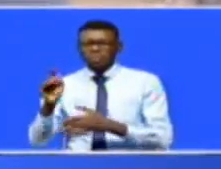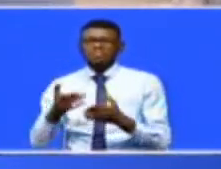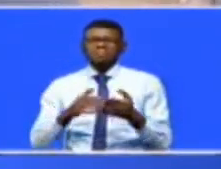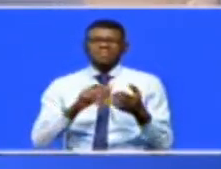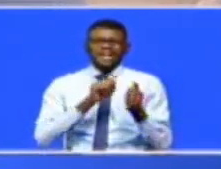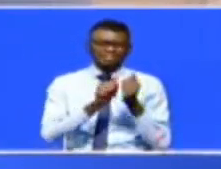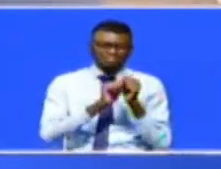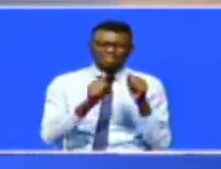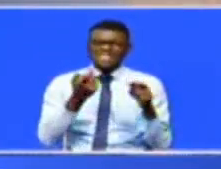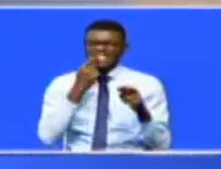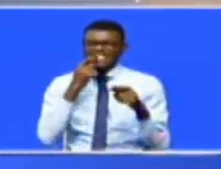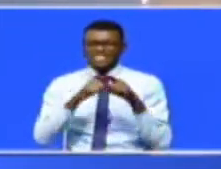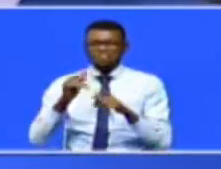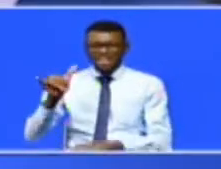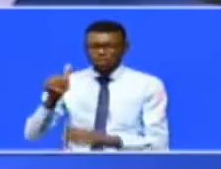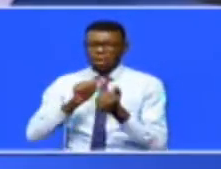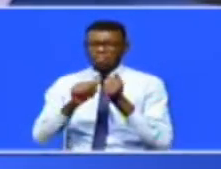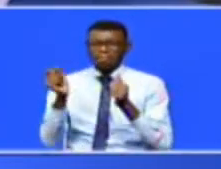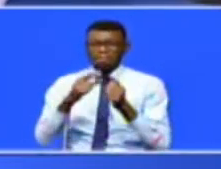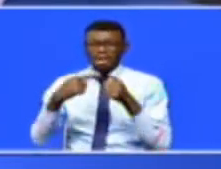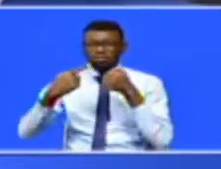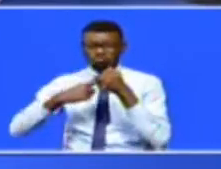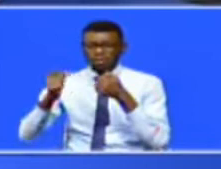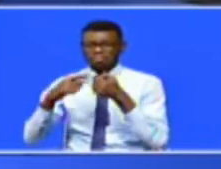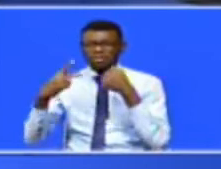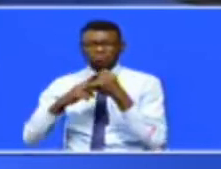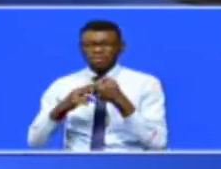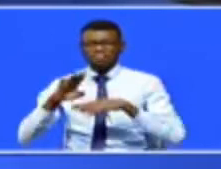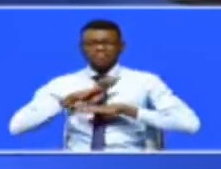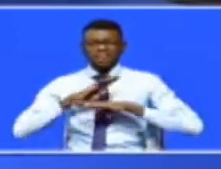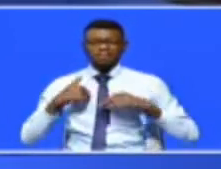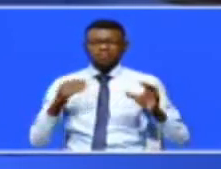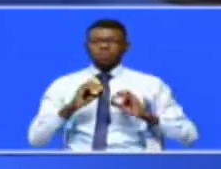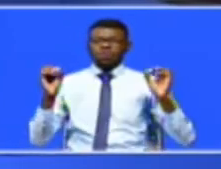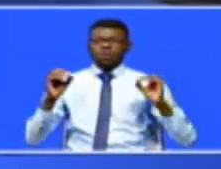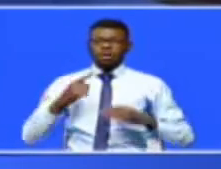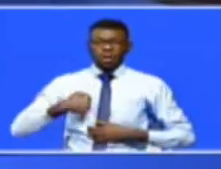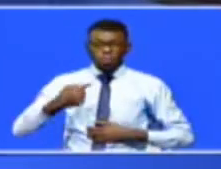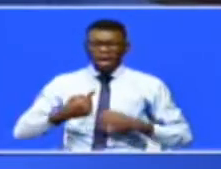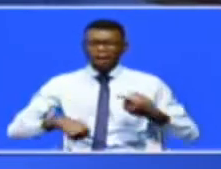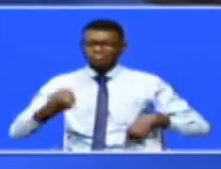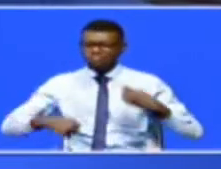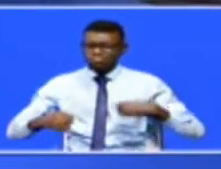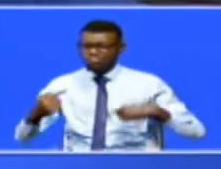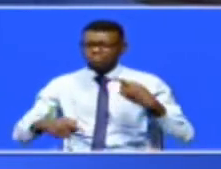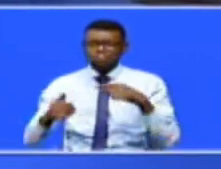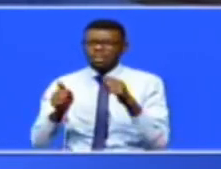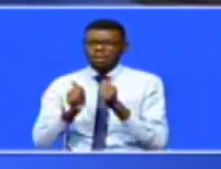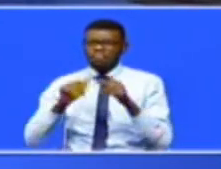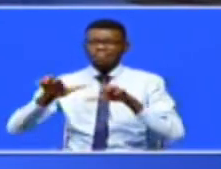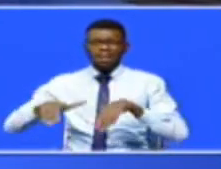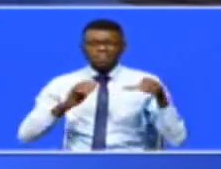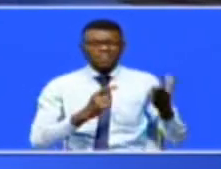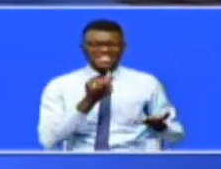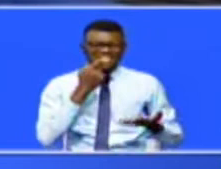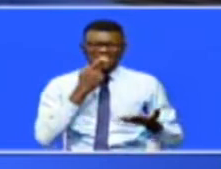shortfall in the months of June and July. One of the other challenges we have is we compete with animals on white maize. And that's why we